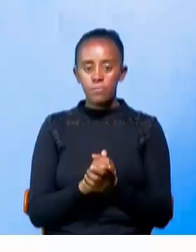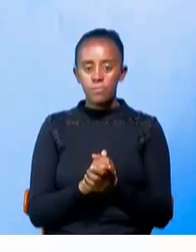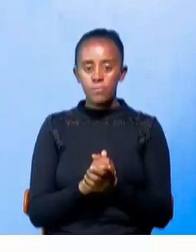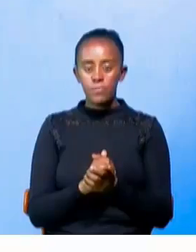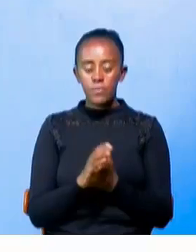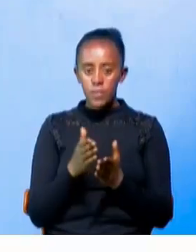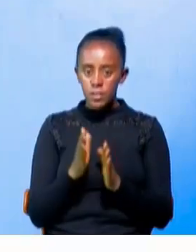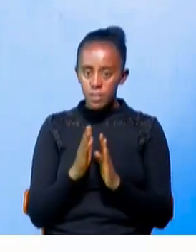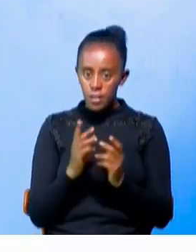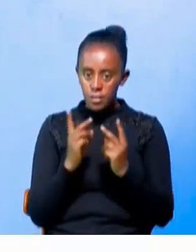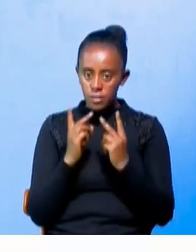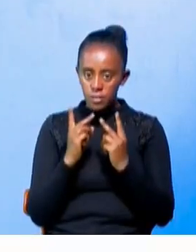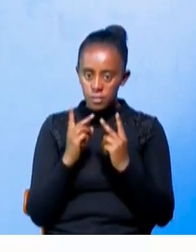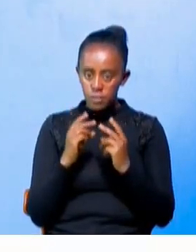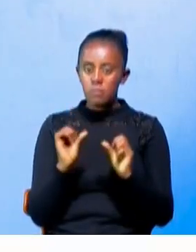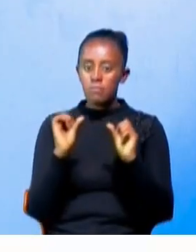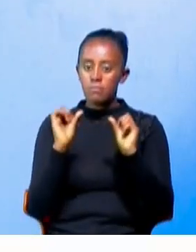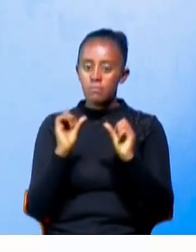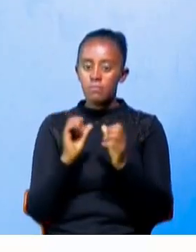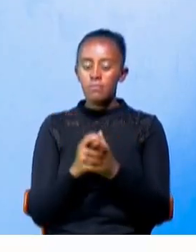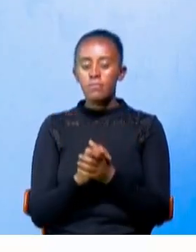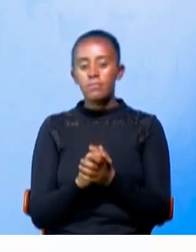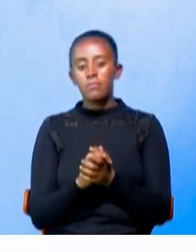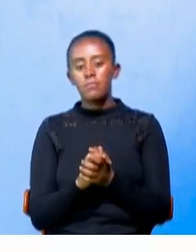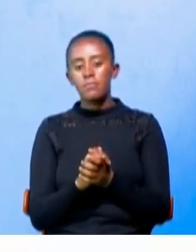Let's go. Right?